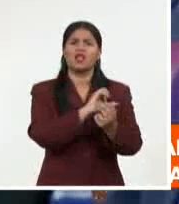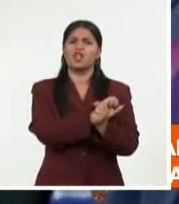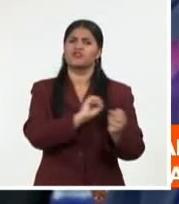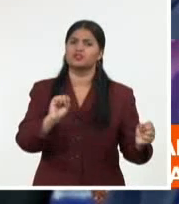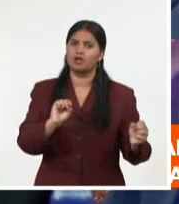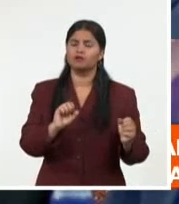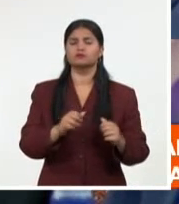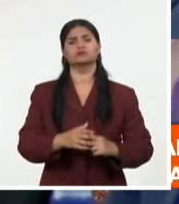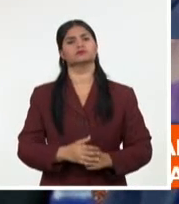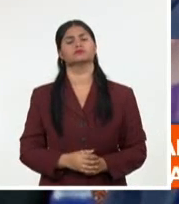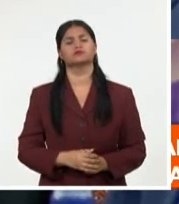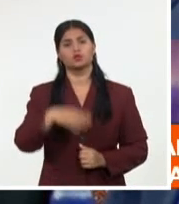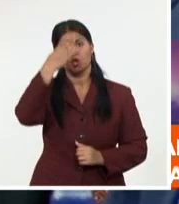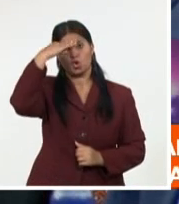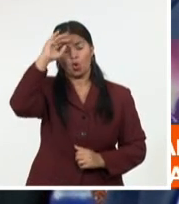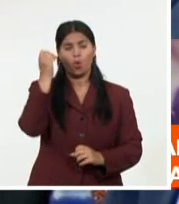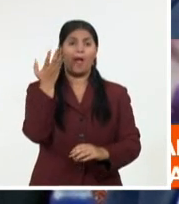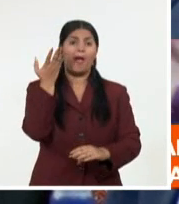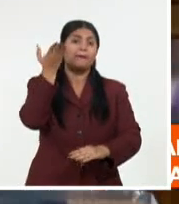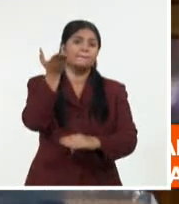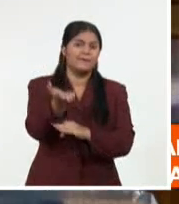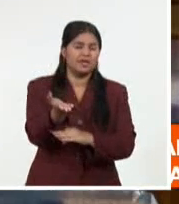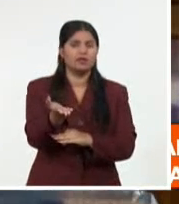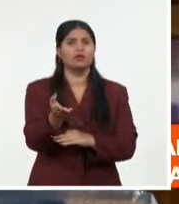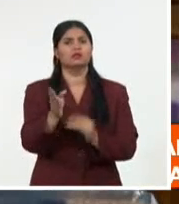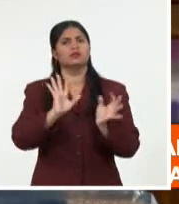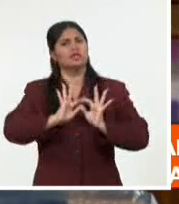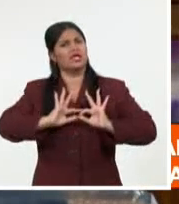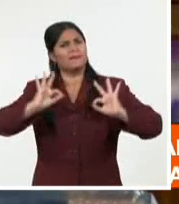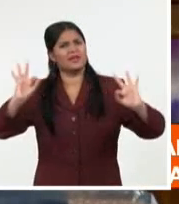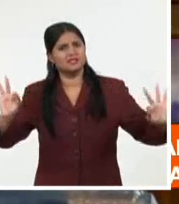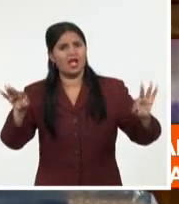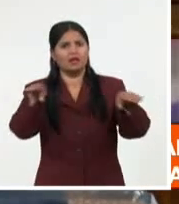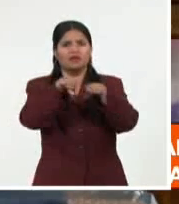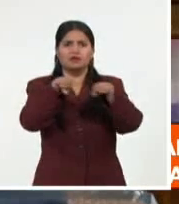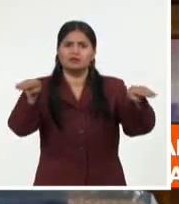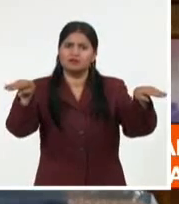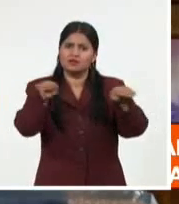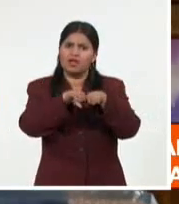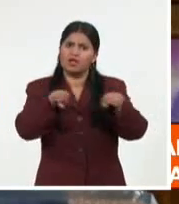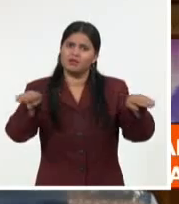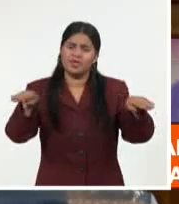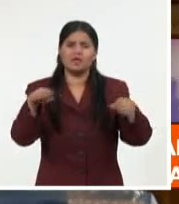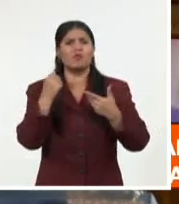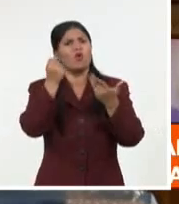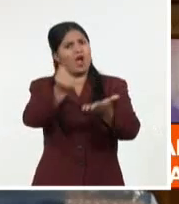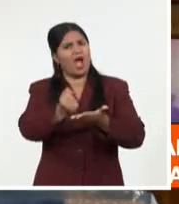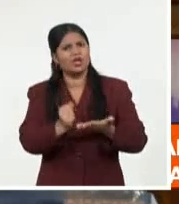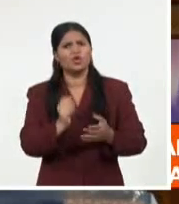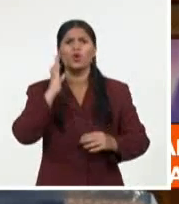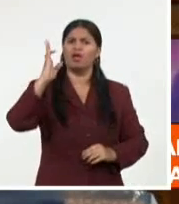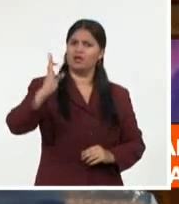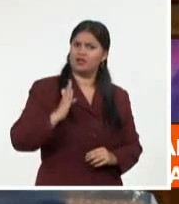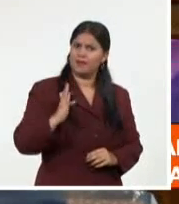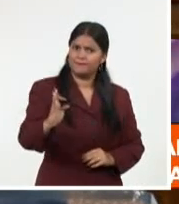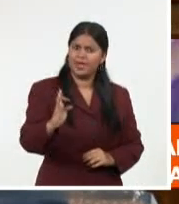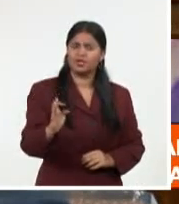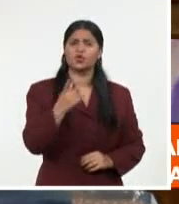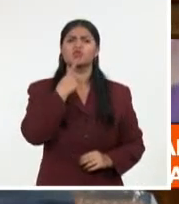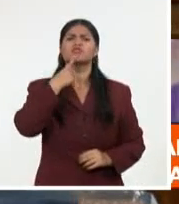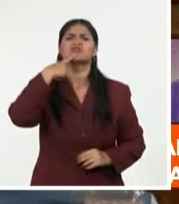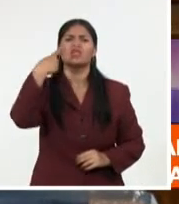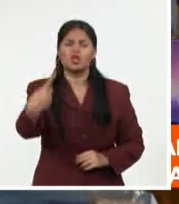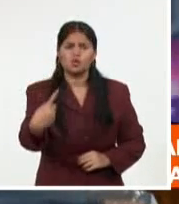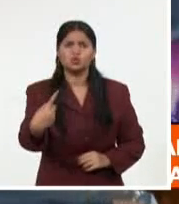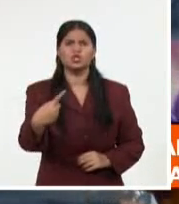convoca al trato justo, especial y diferenciado hacia los pequeños estados insulares y denuncia los graves efectos del